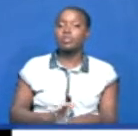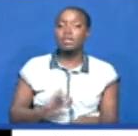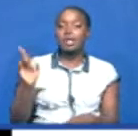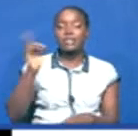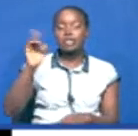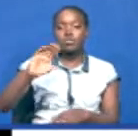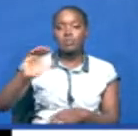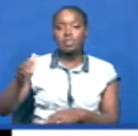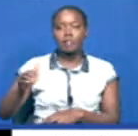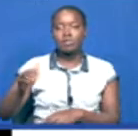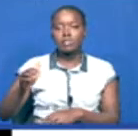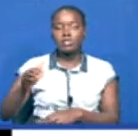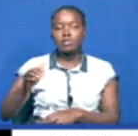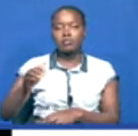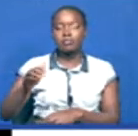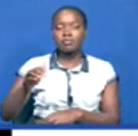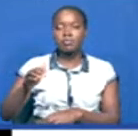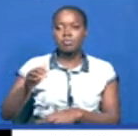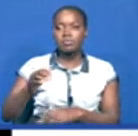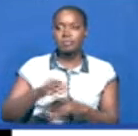Bwana Kiambi Kemadi,